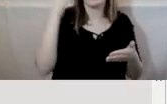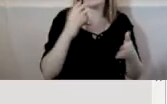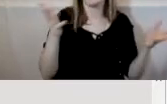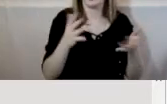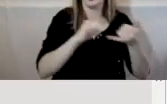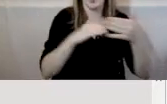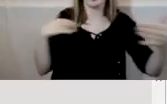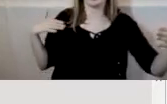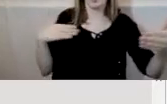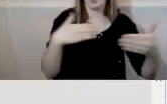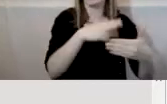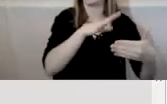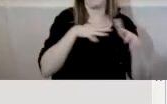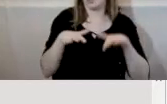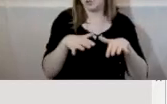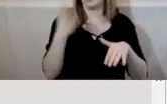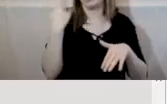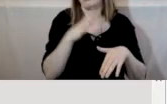but